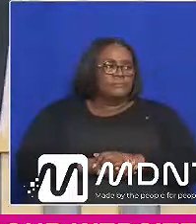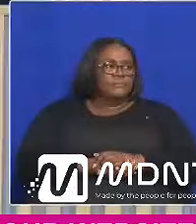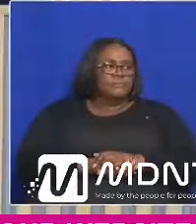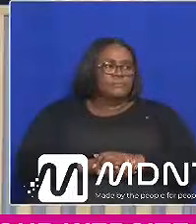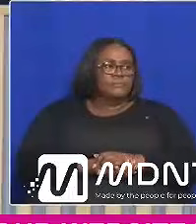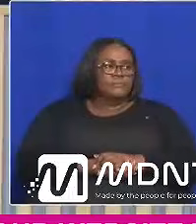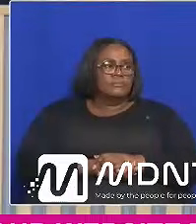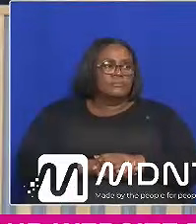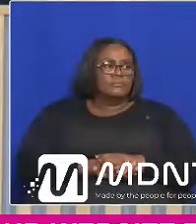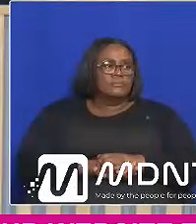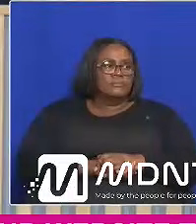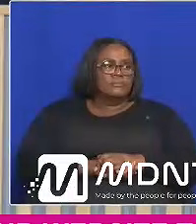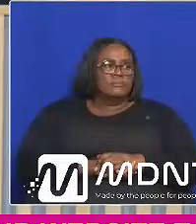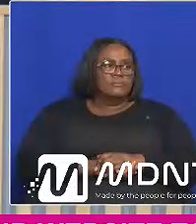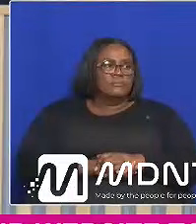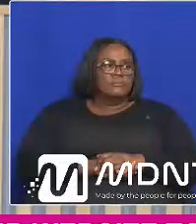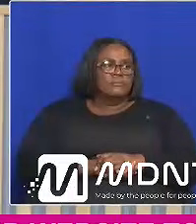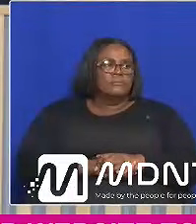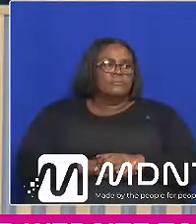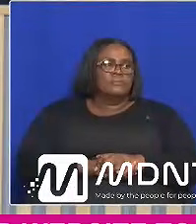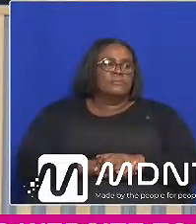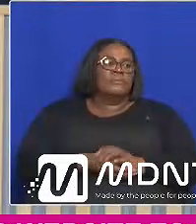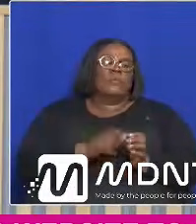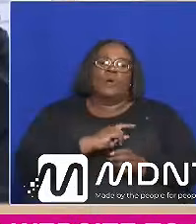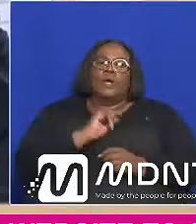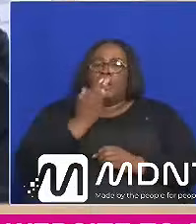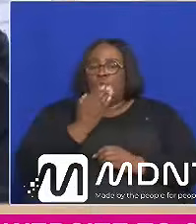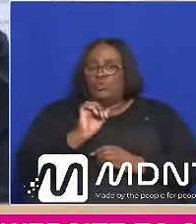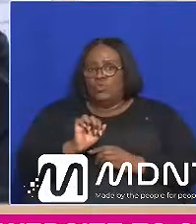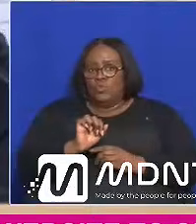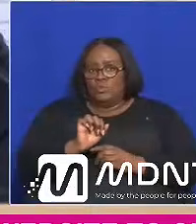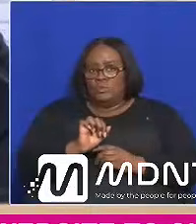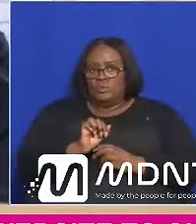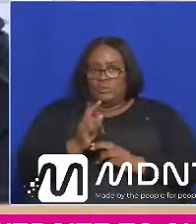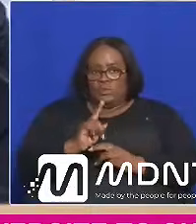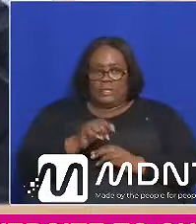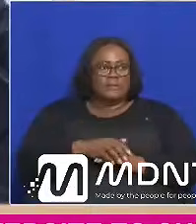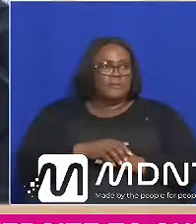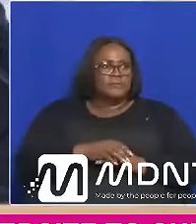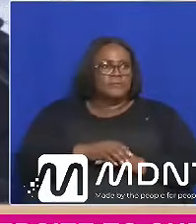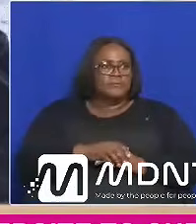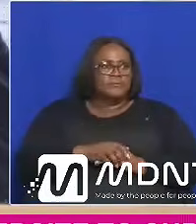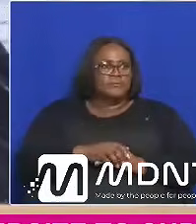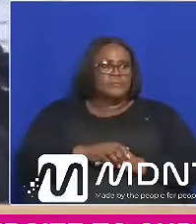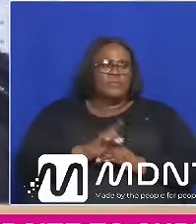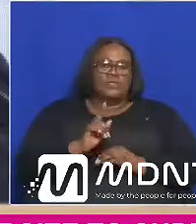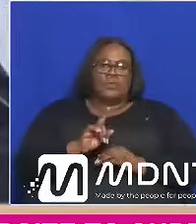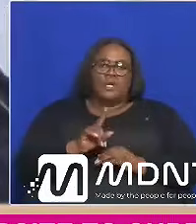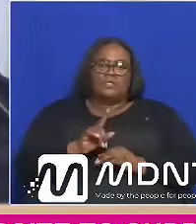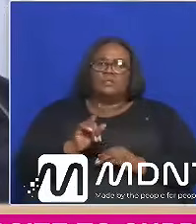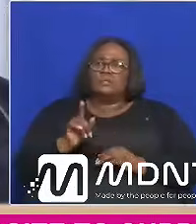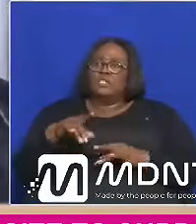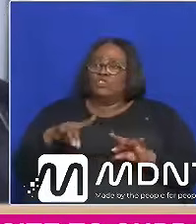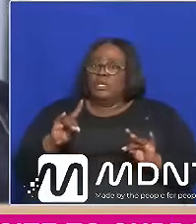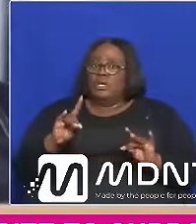Because the approach you want to adopt is precisely the approach that I think the chair cautioned against, which is